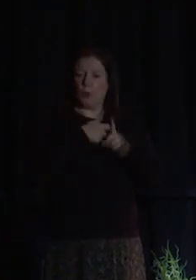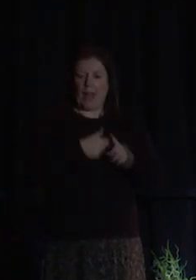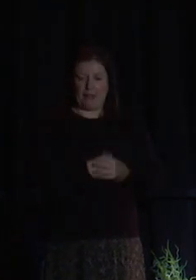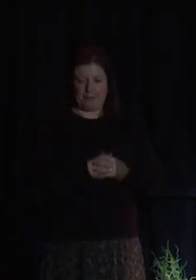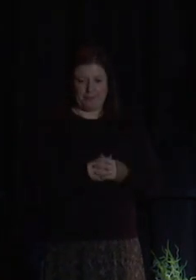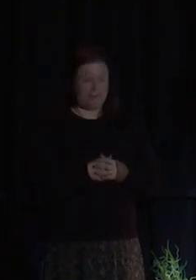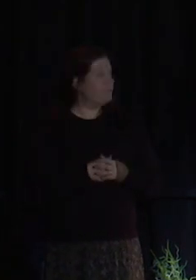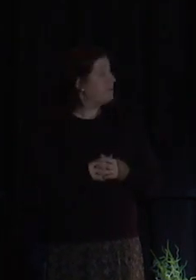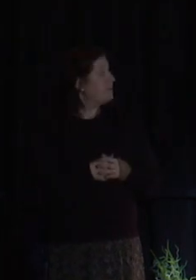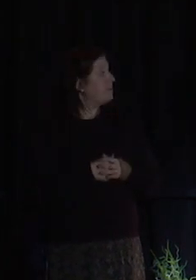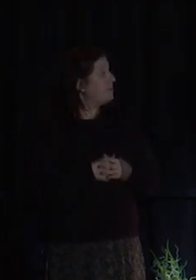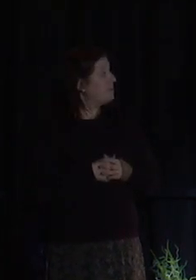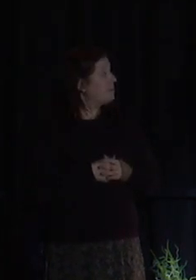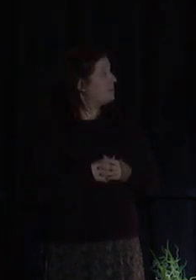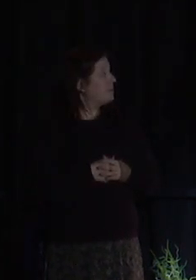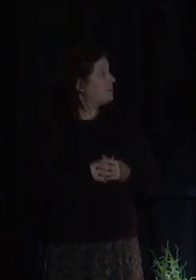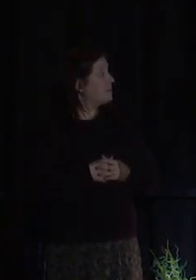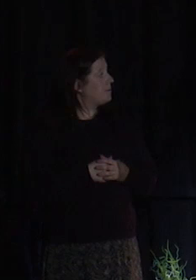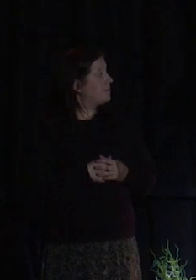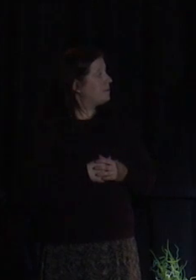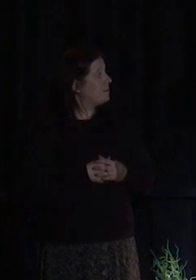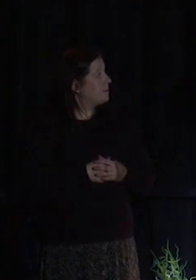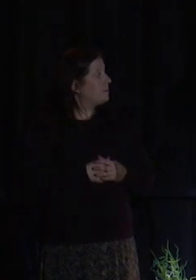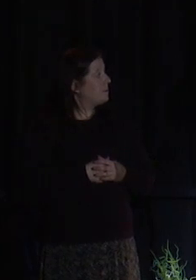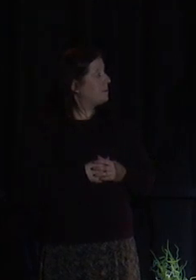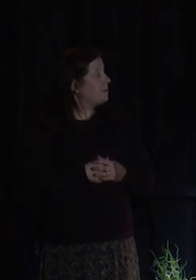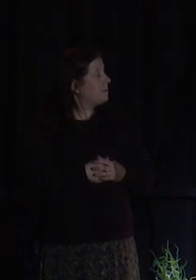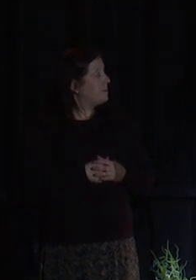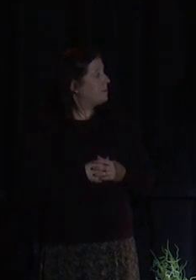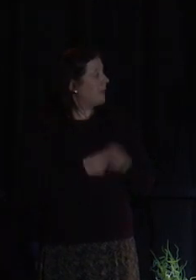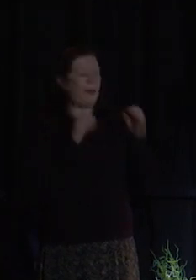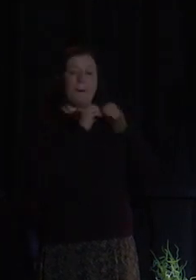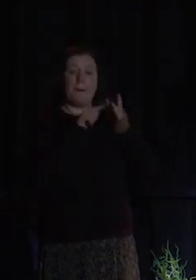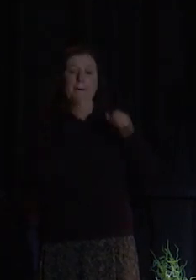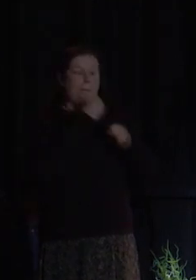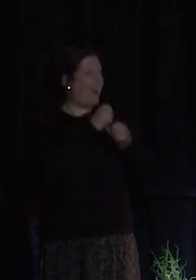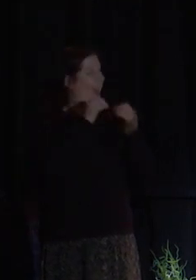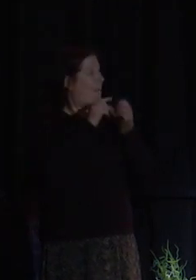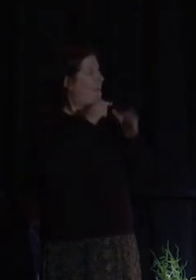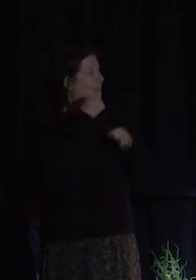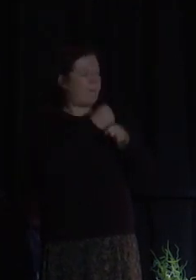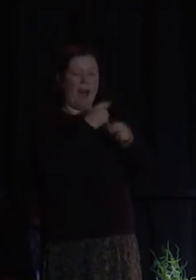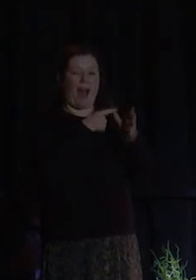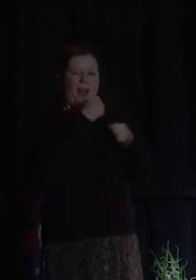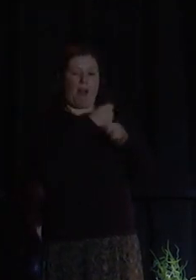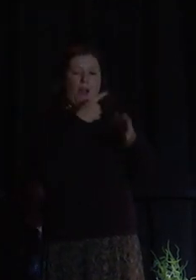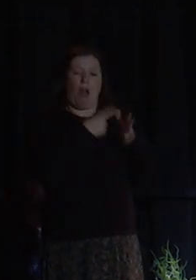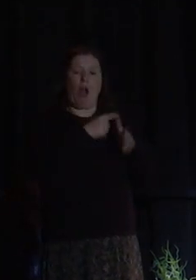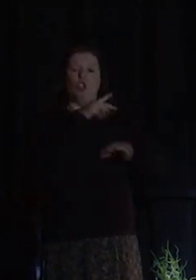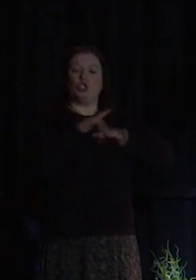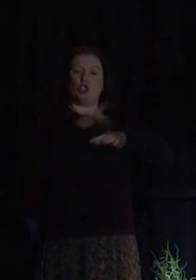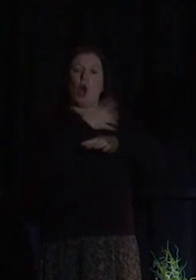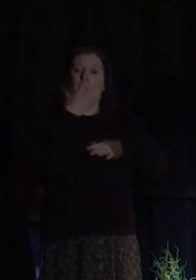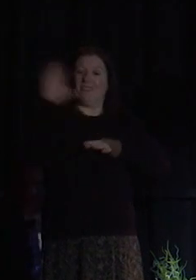Our first production, the Big Big Angus Show, is a tented touring show. It's 75 minutes long. It was commissioned by Wolf and Forest, London